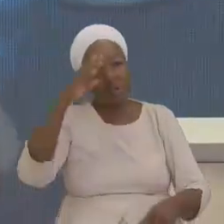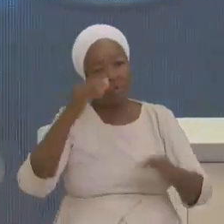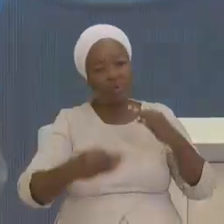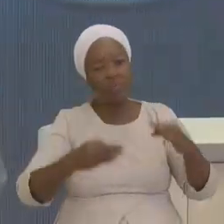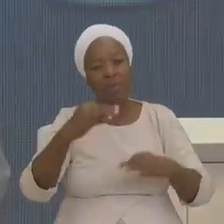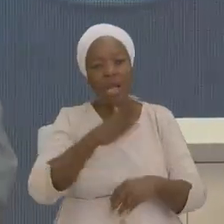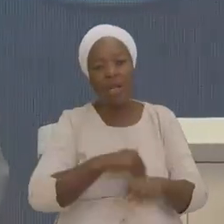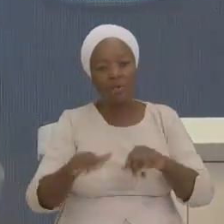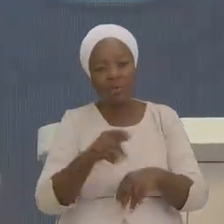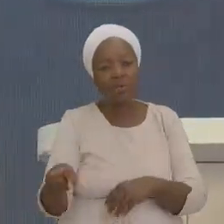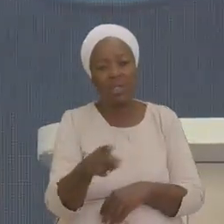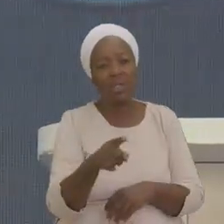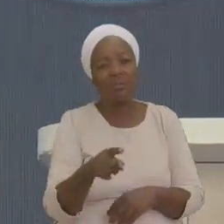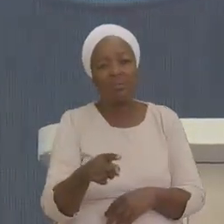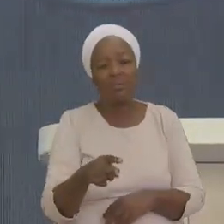do them.